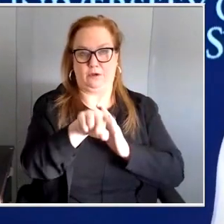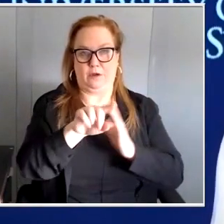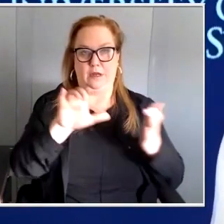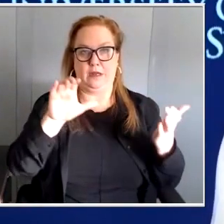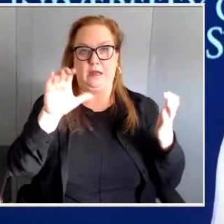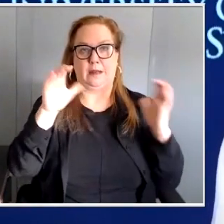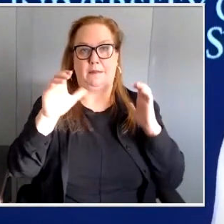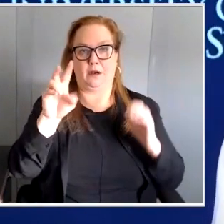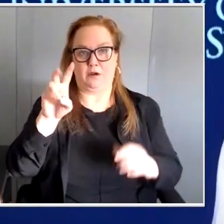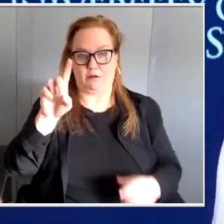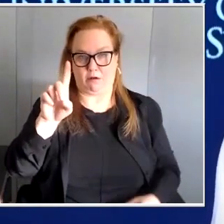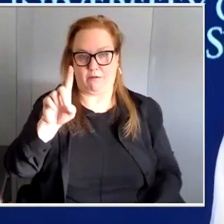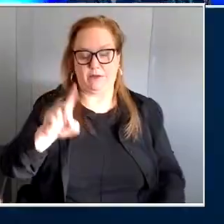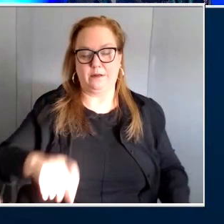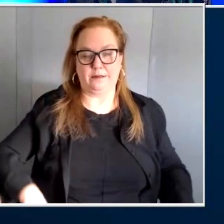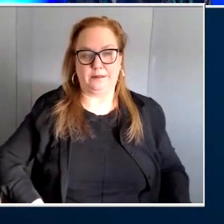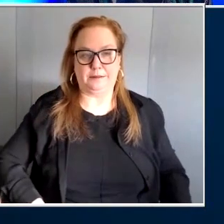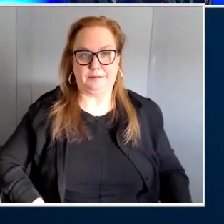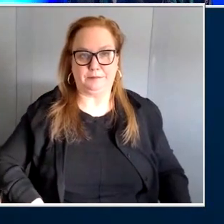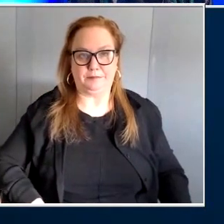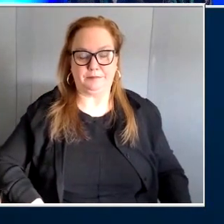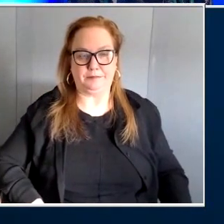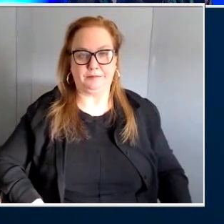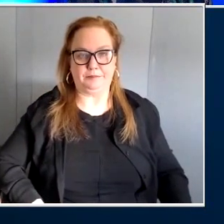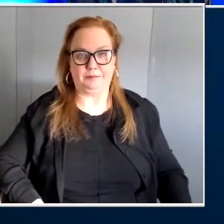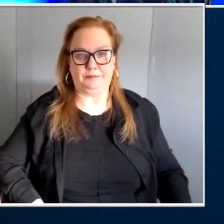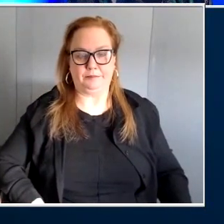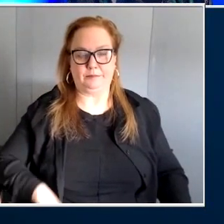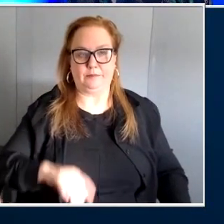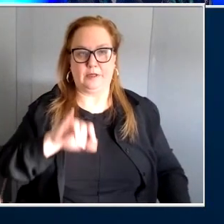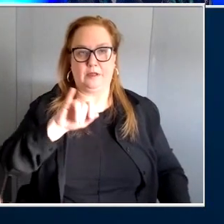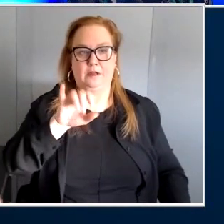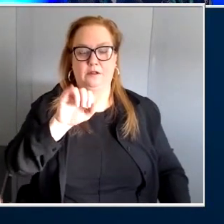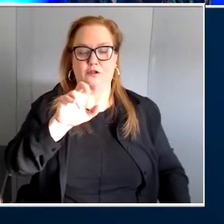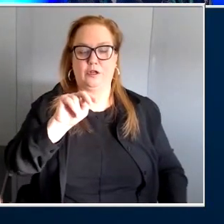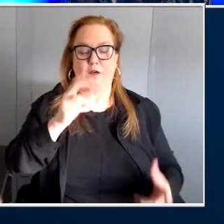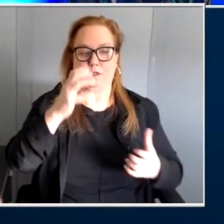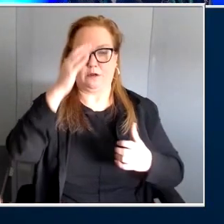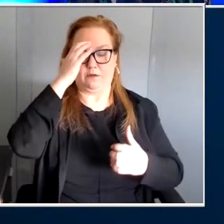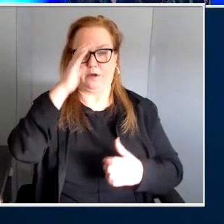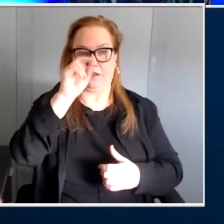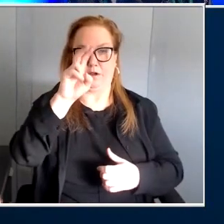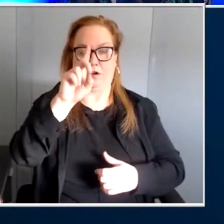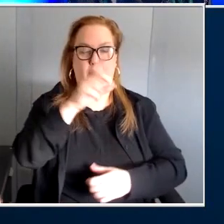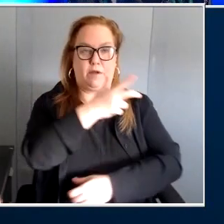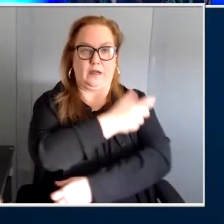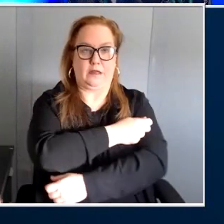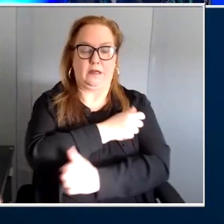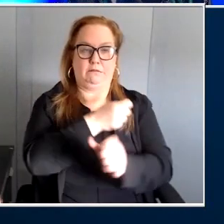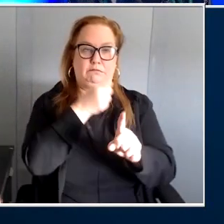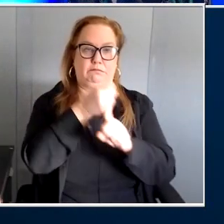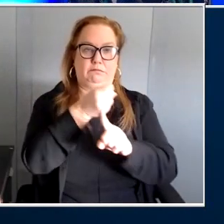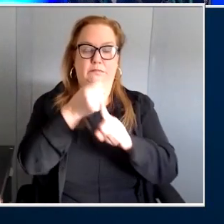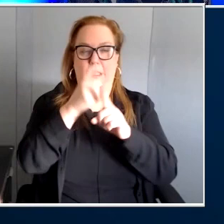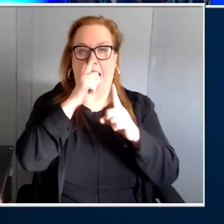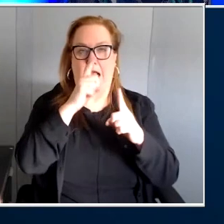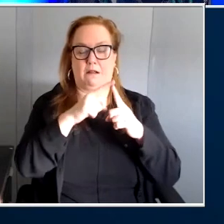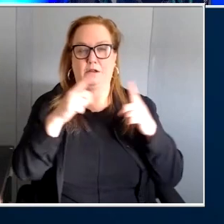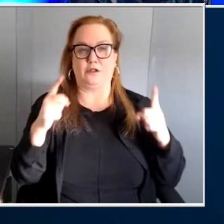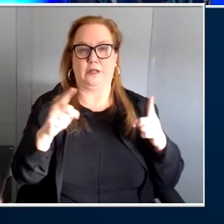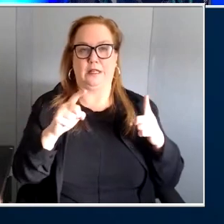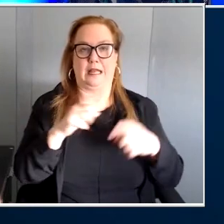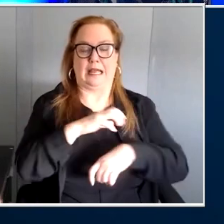have COVID itself. Jess. Jean wants to know, can the COVID vaccine trigger allergic reactions like eczema?